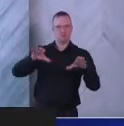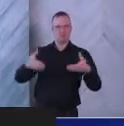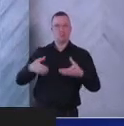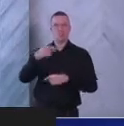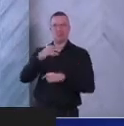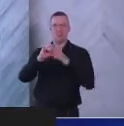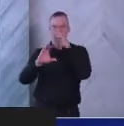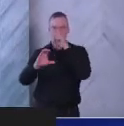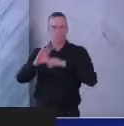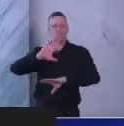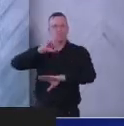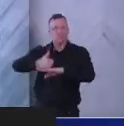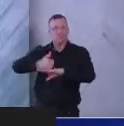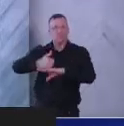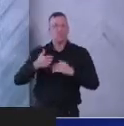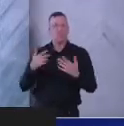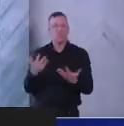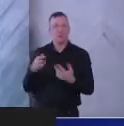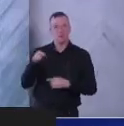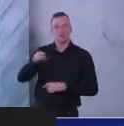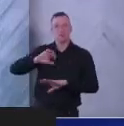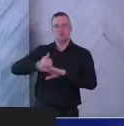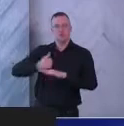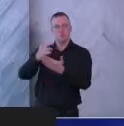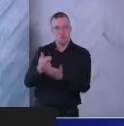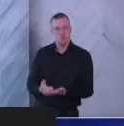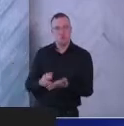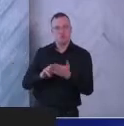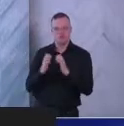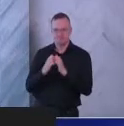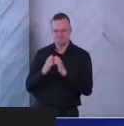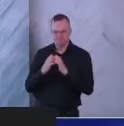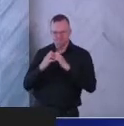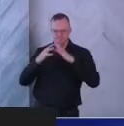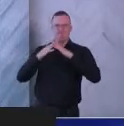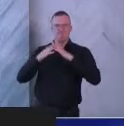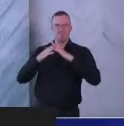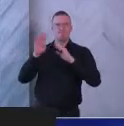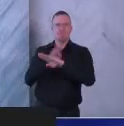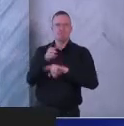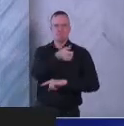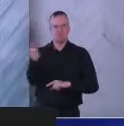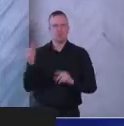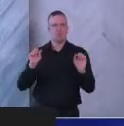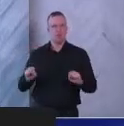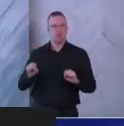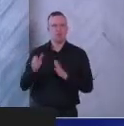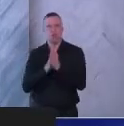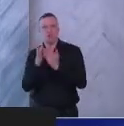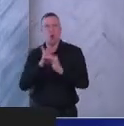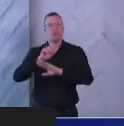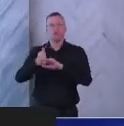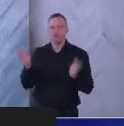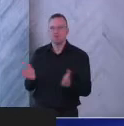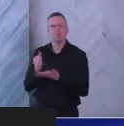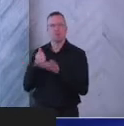color establish the resources in order to pursue entrepreneurial dreams and spirits that they have. Some